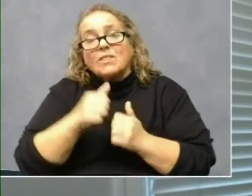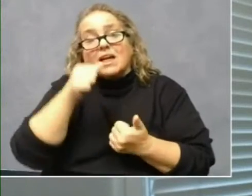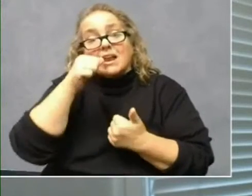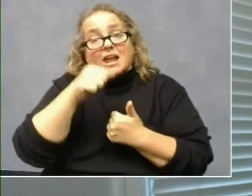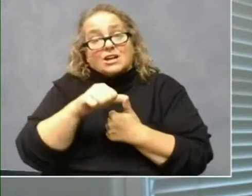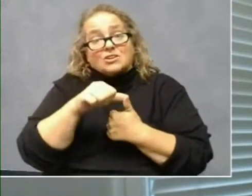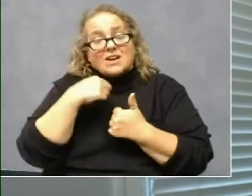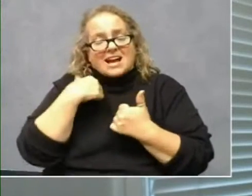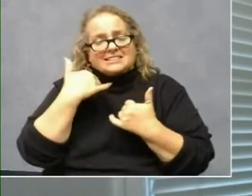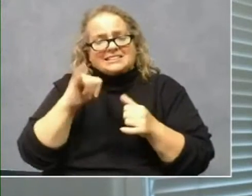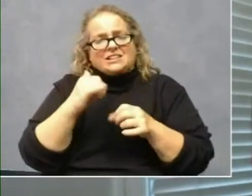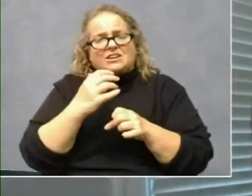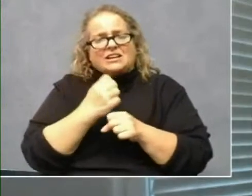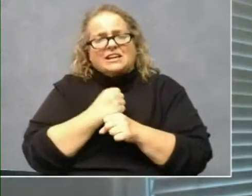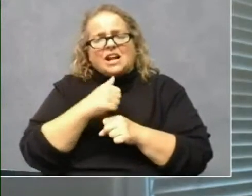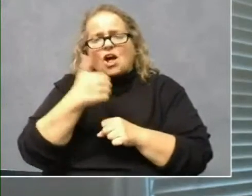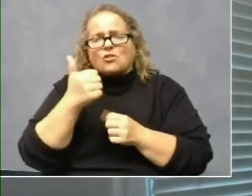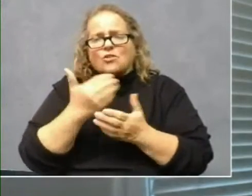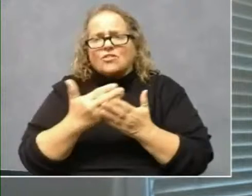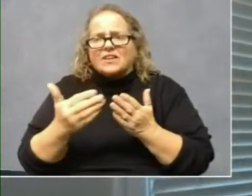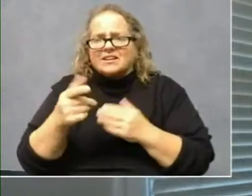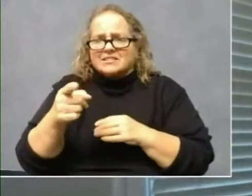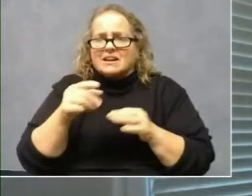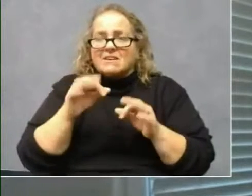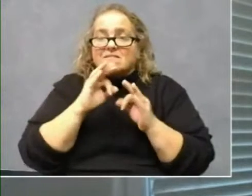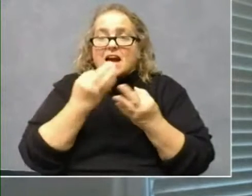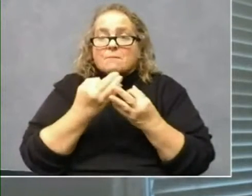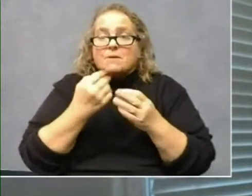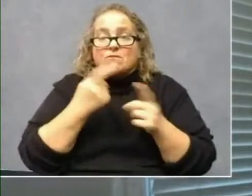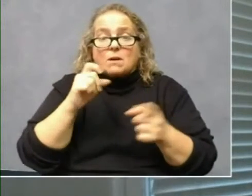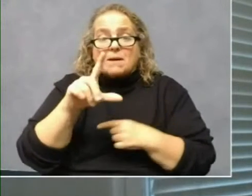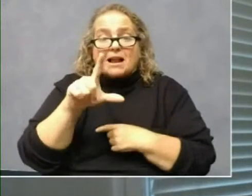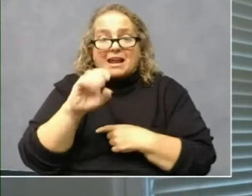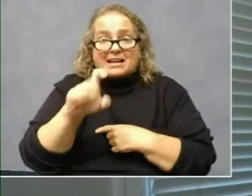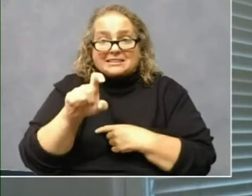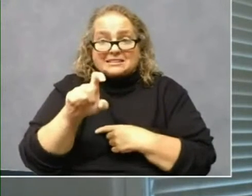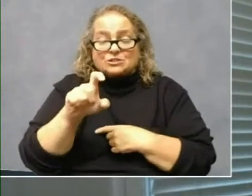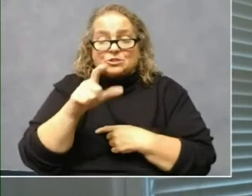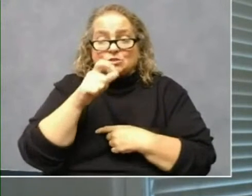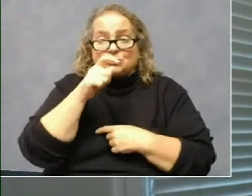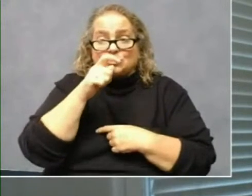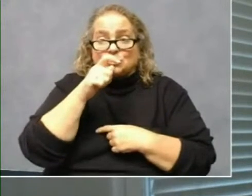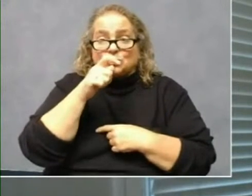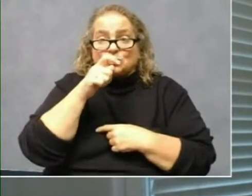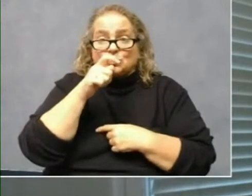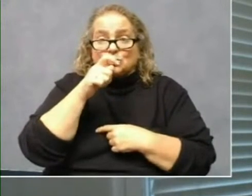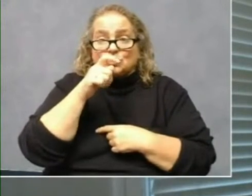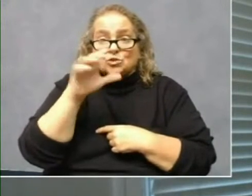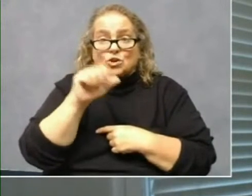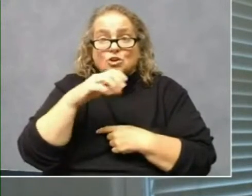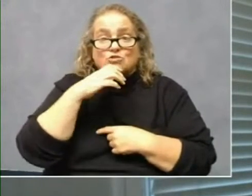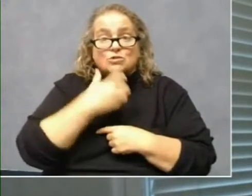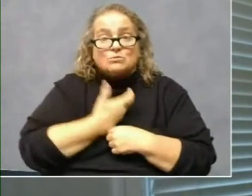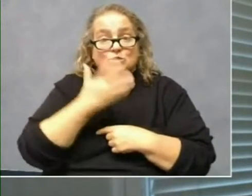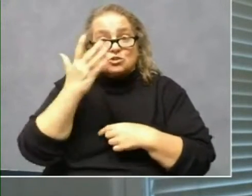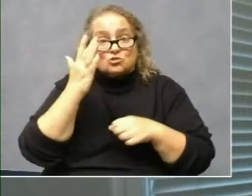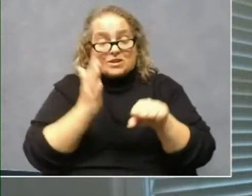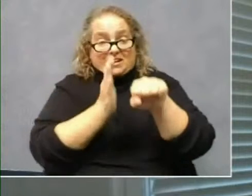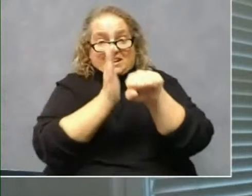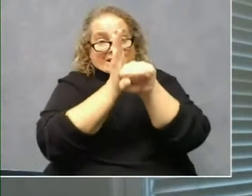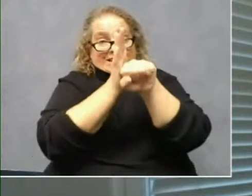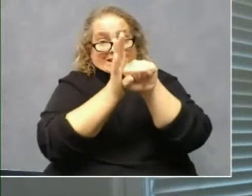gestures. Here's a family from Lexington who took their Christmas tree stump, cut them into